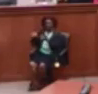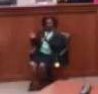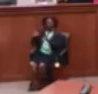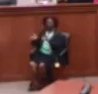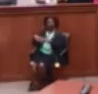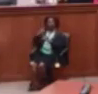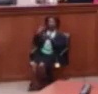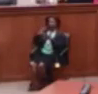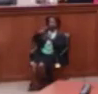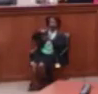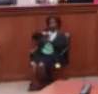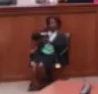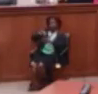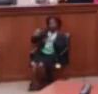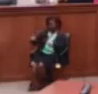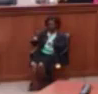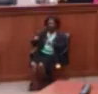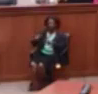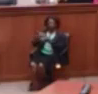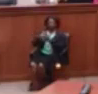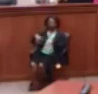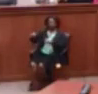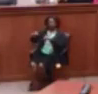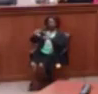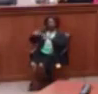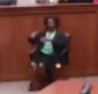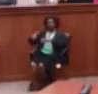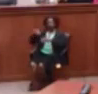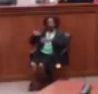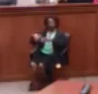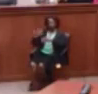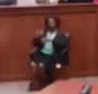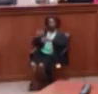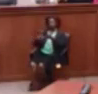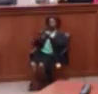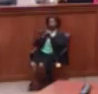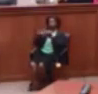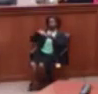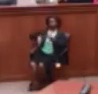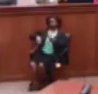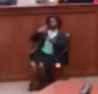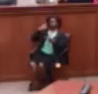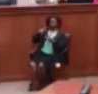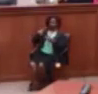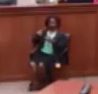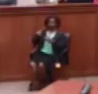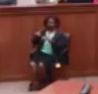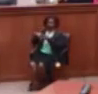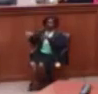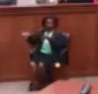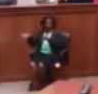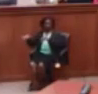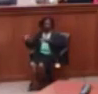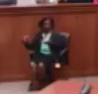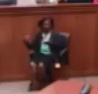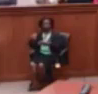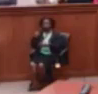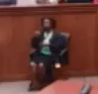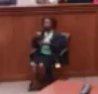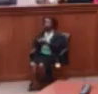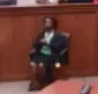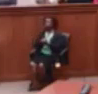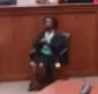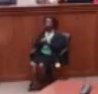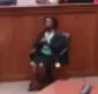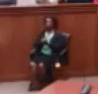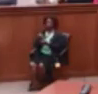seniors to count for the graduation requirements, etc. And now to Mr. Davis. Yes, so in one of the